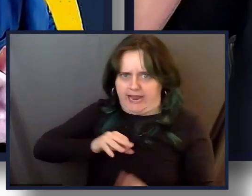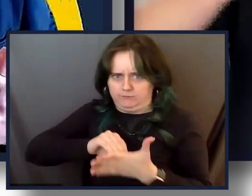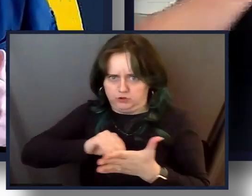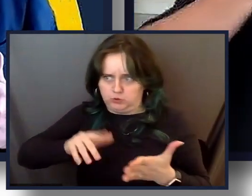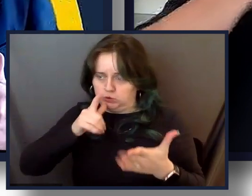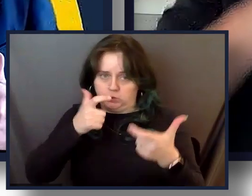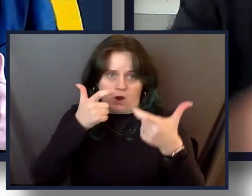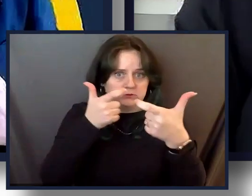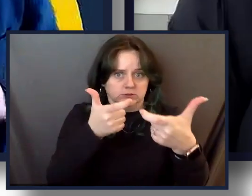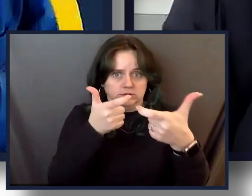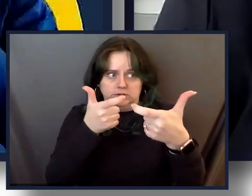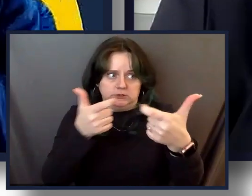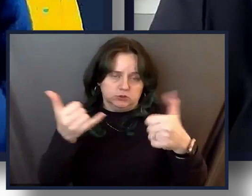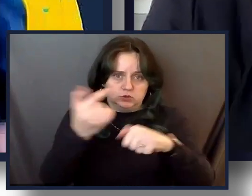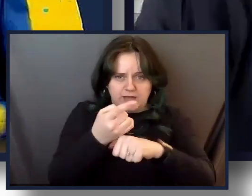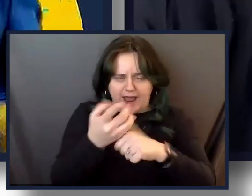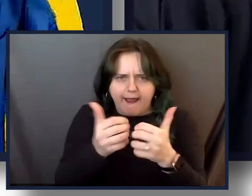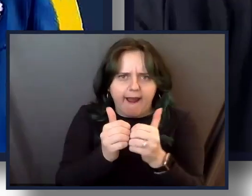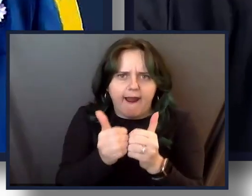today.